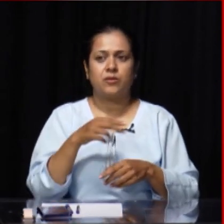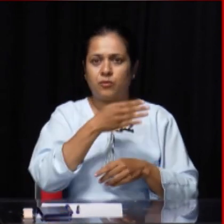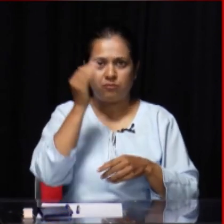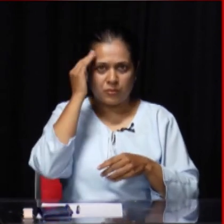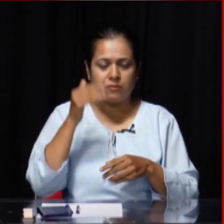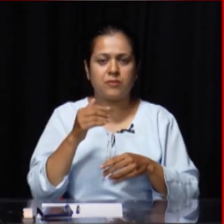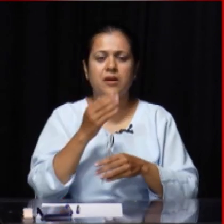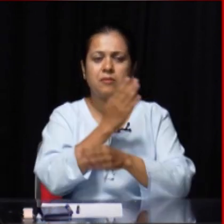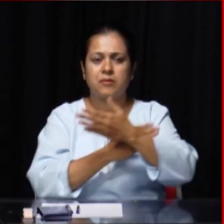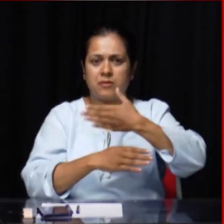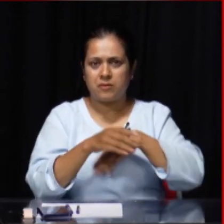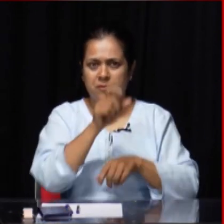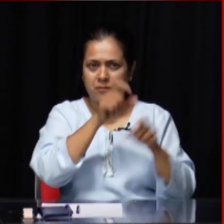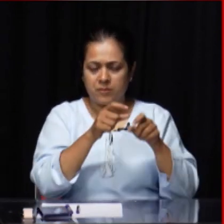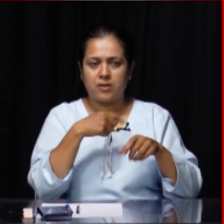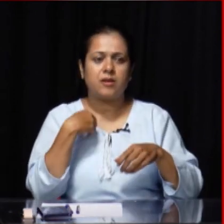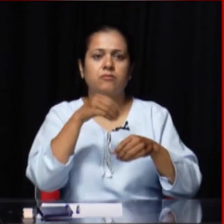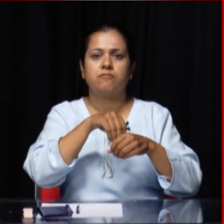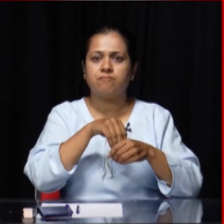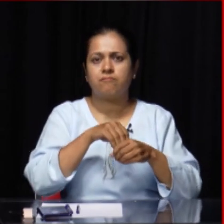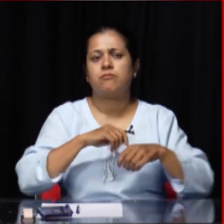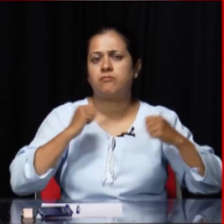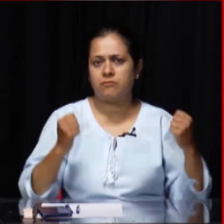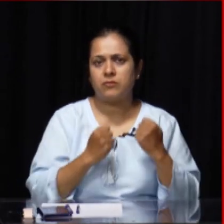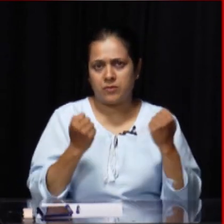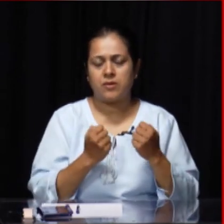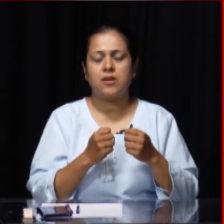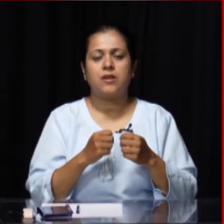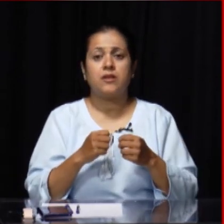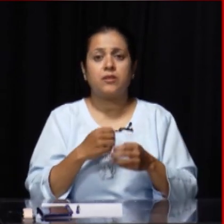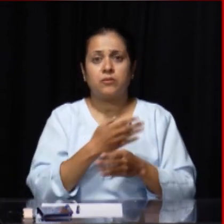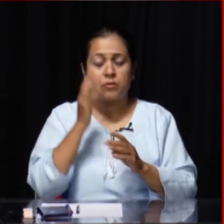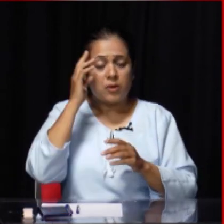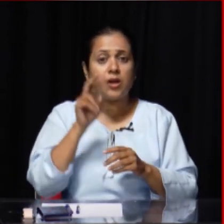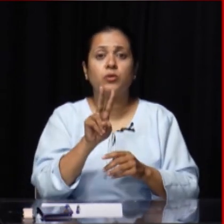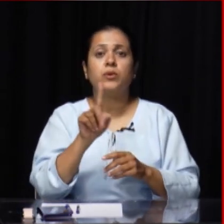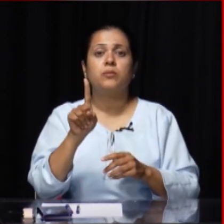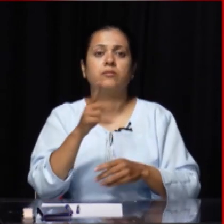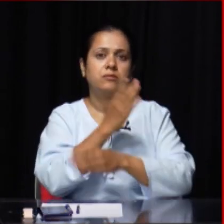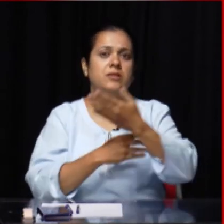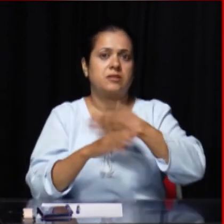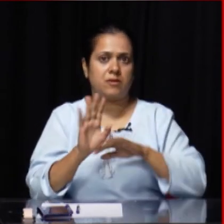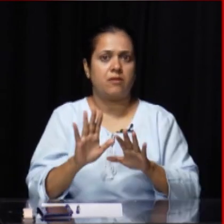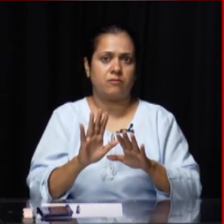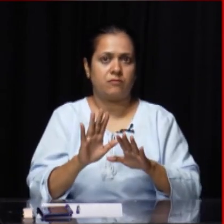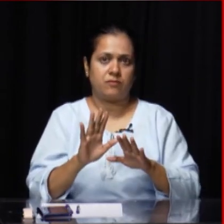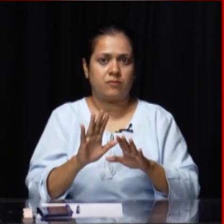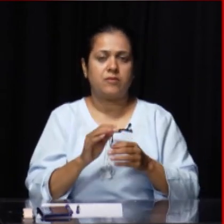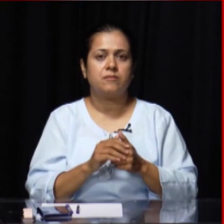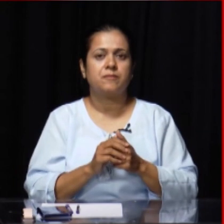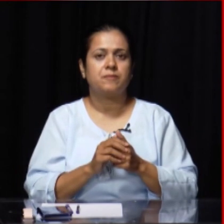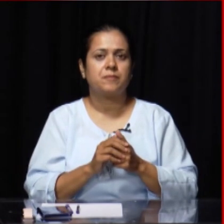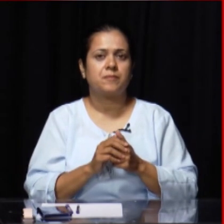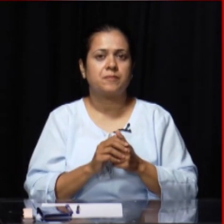for persons with disabilities. There are 21 official categories recognized under the